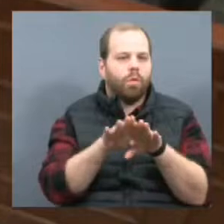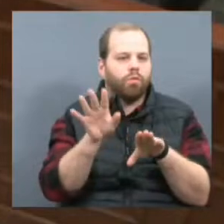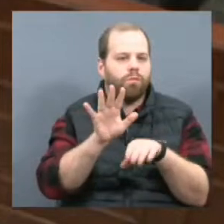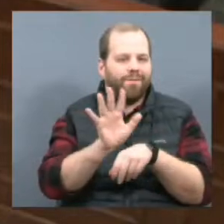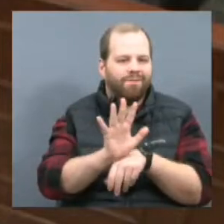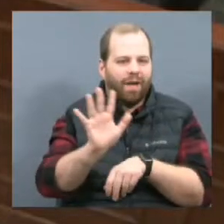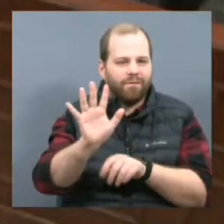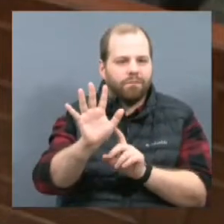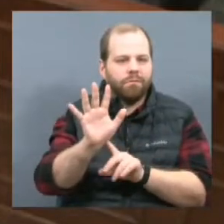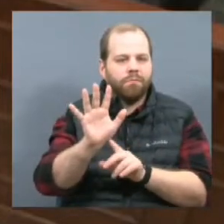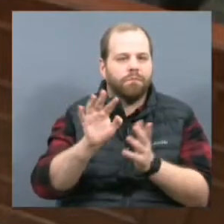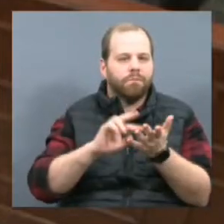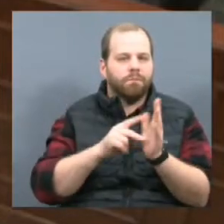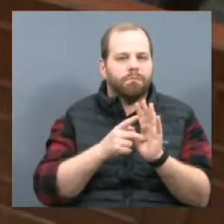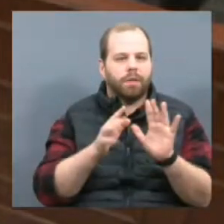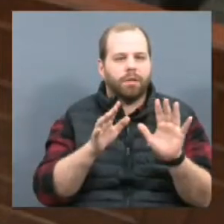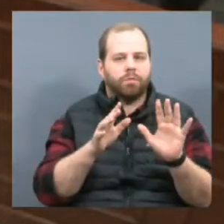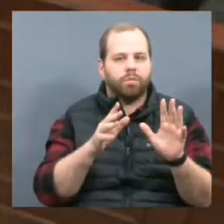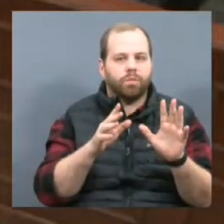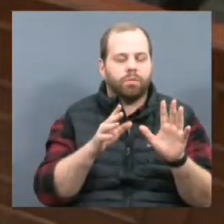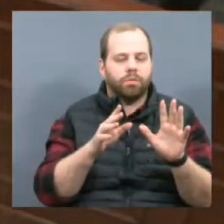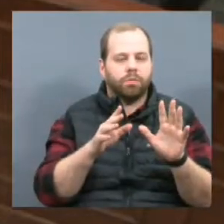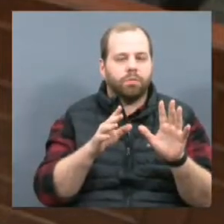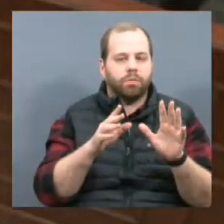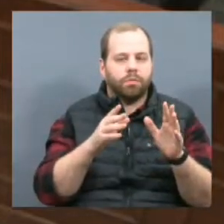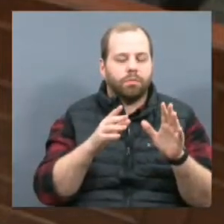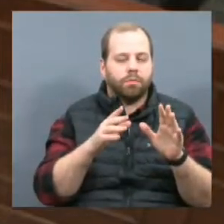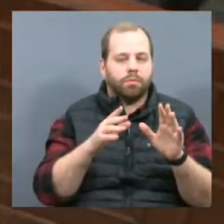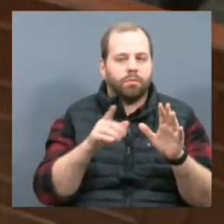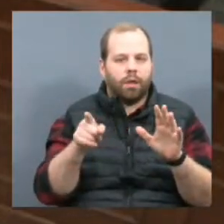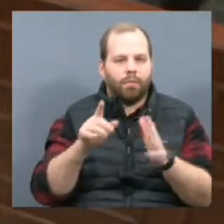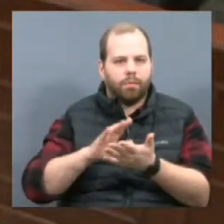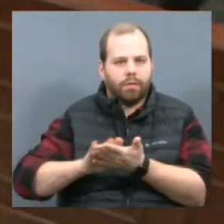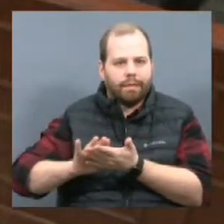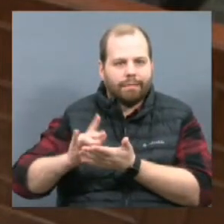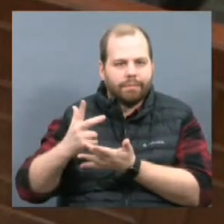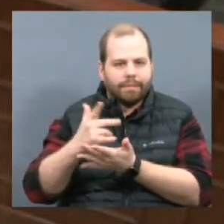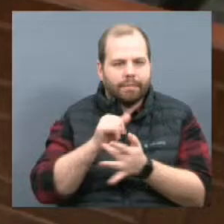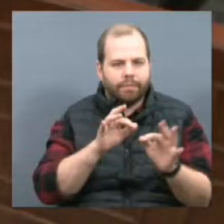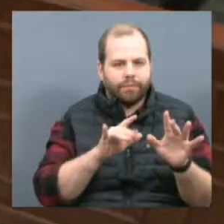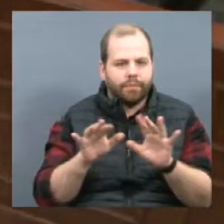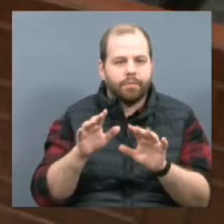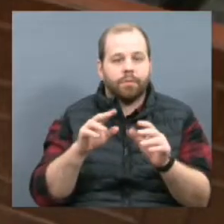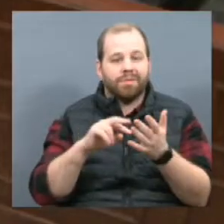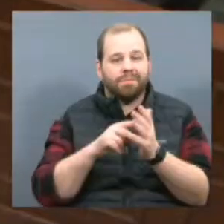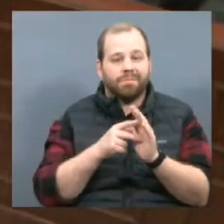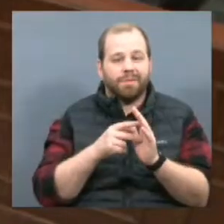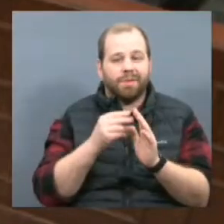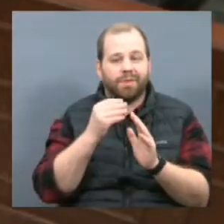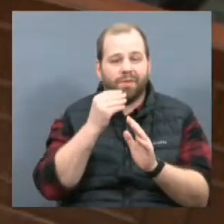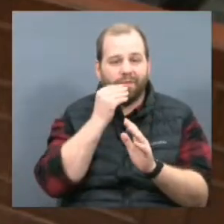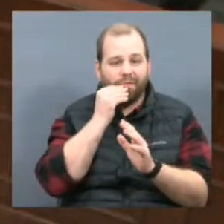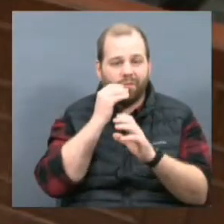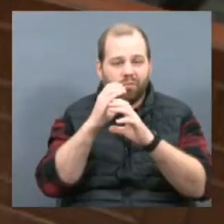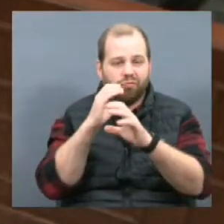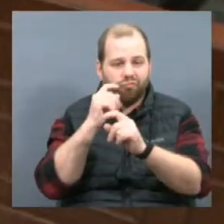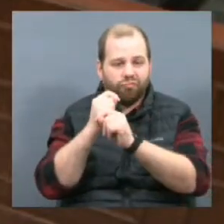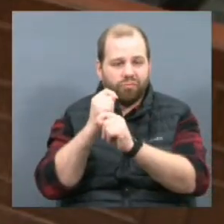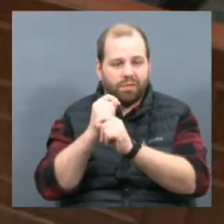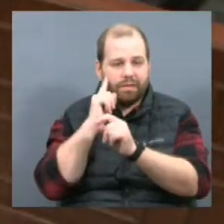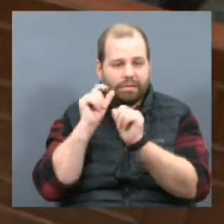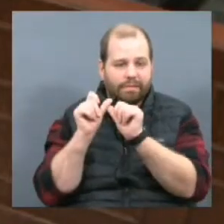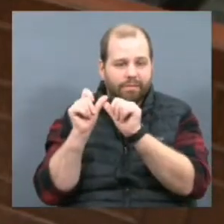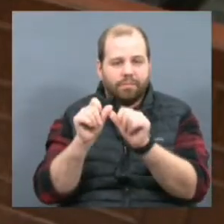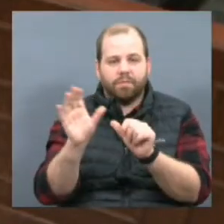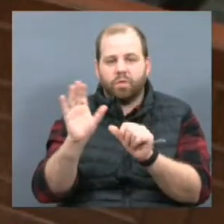giving them enough time to get everything together, because they're not gonna, like he said, the trucks are not gonna be permanent there. They gotta take it with